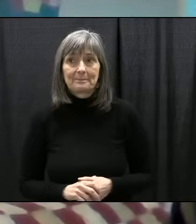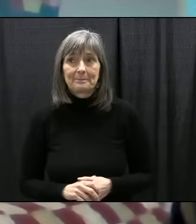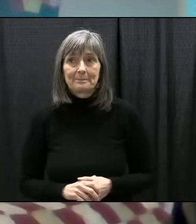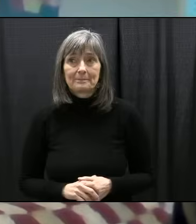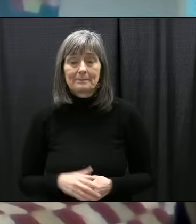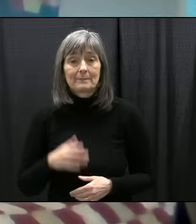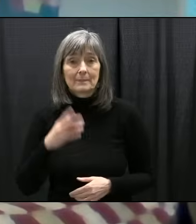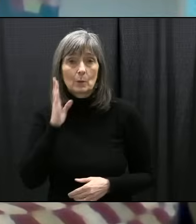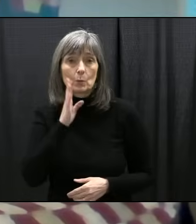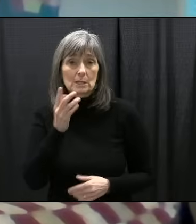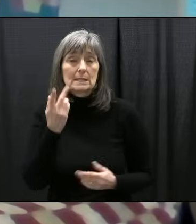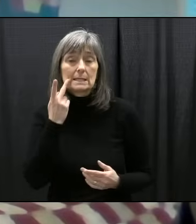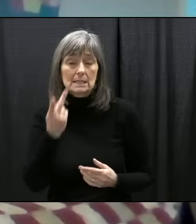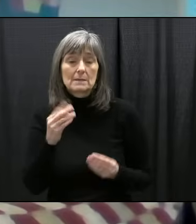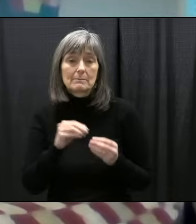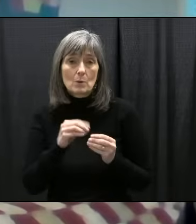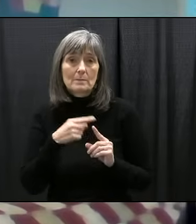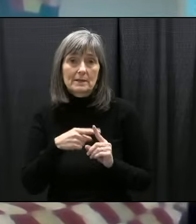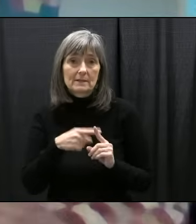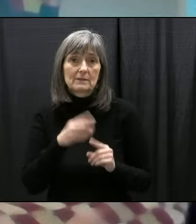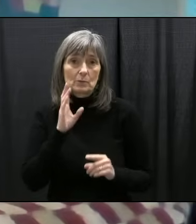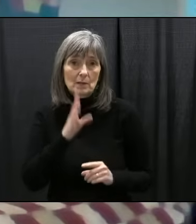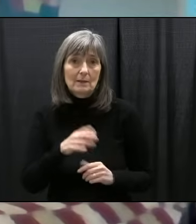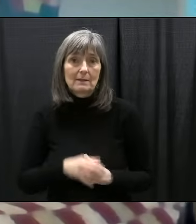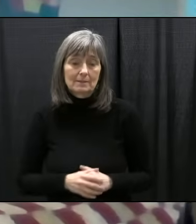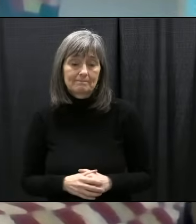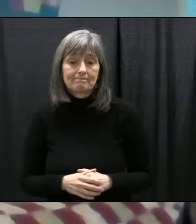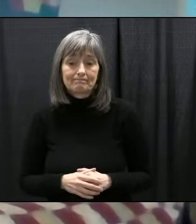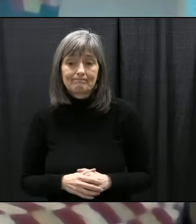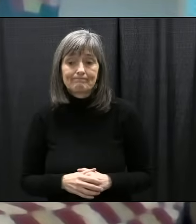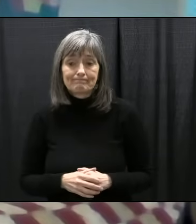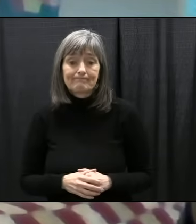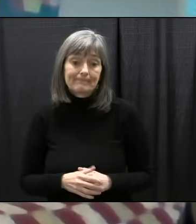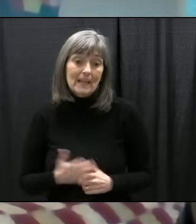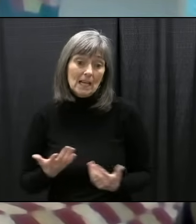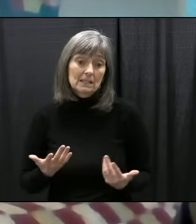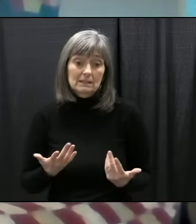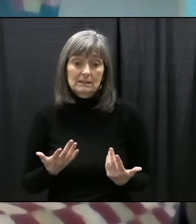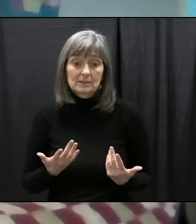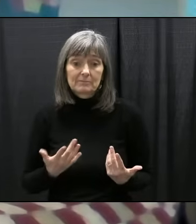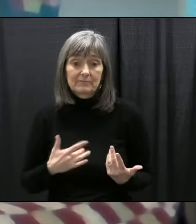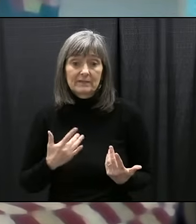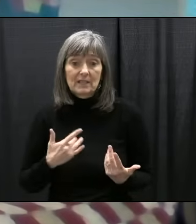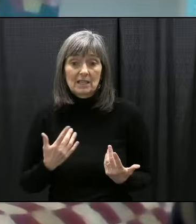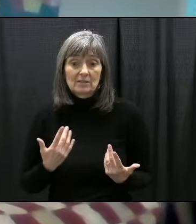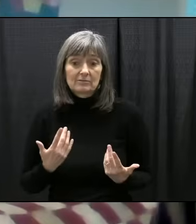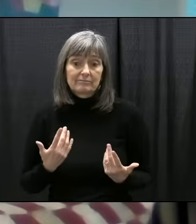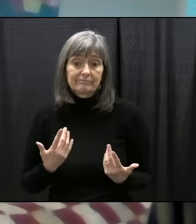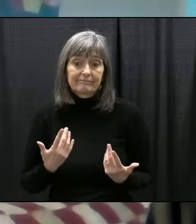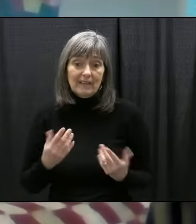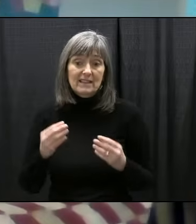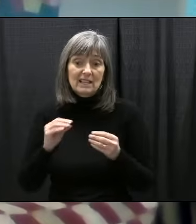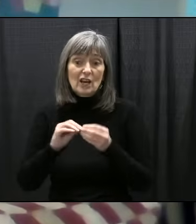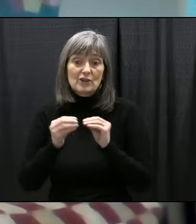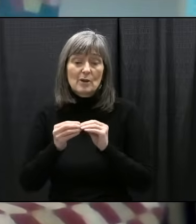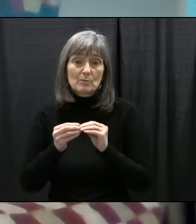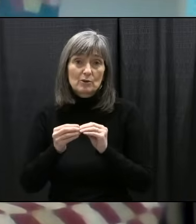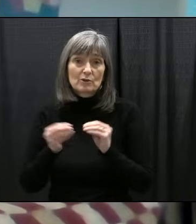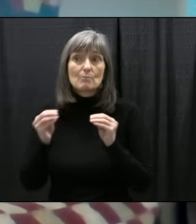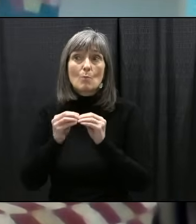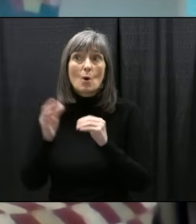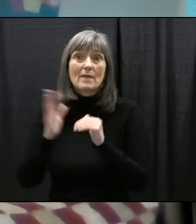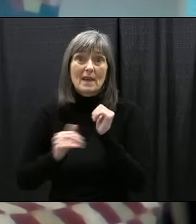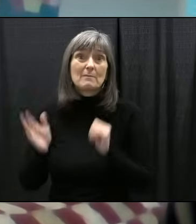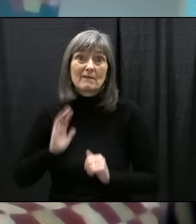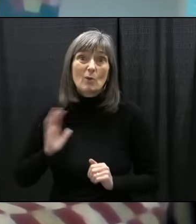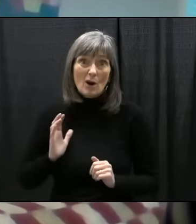We will see more cases, and I think we're going to see a bit of a trend of higher than what we usually see in cases for a